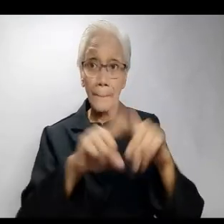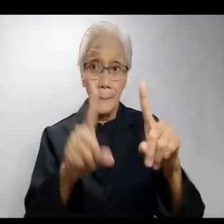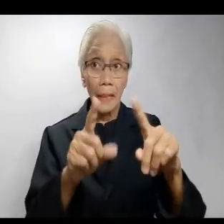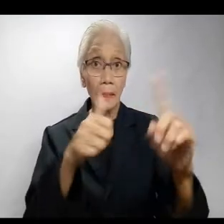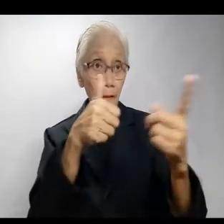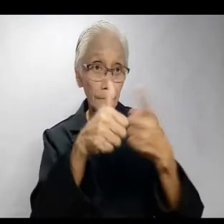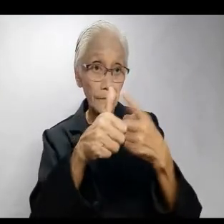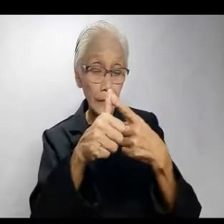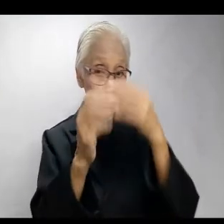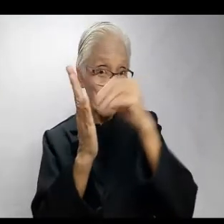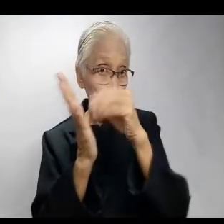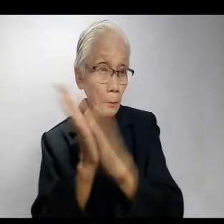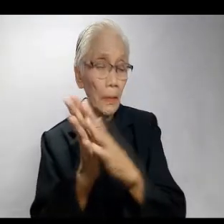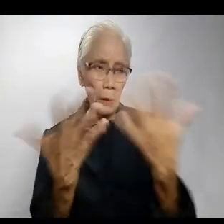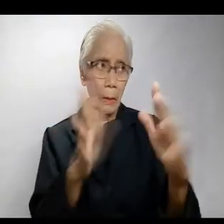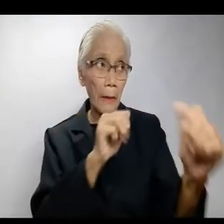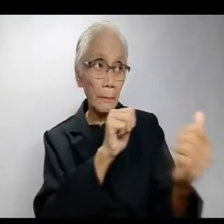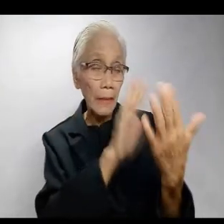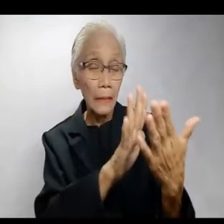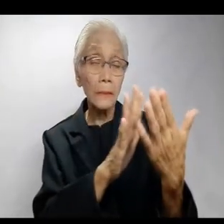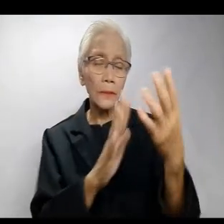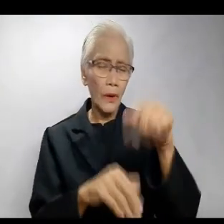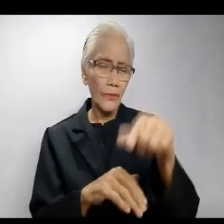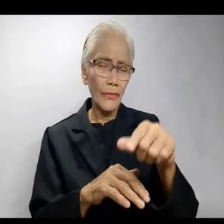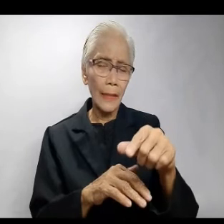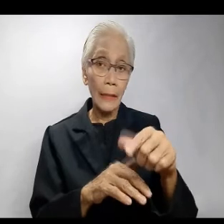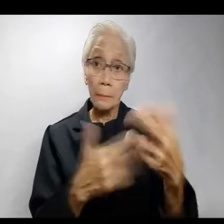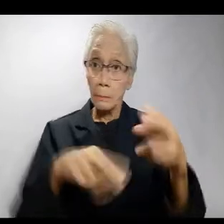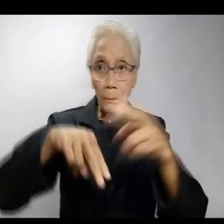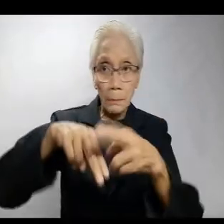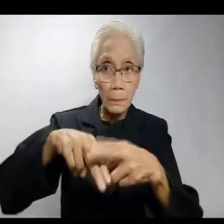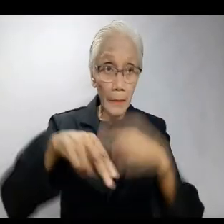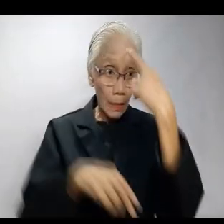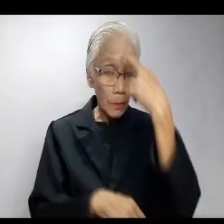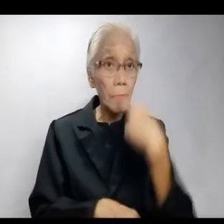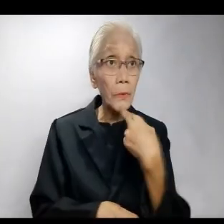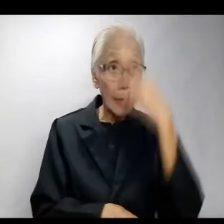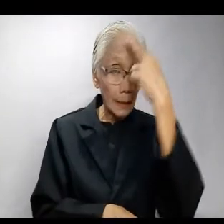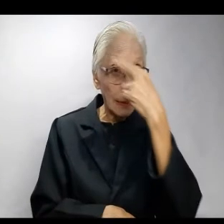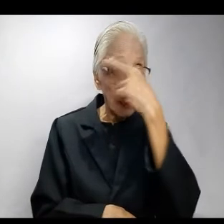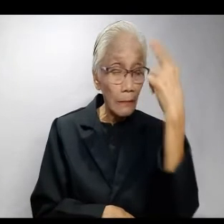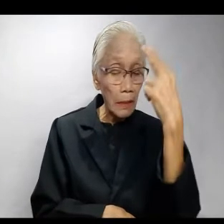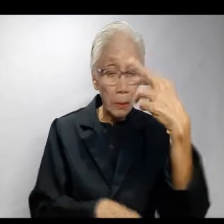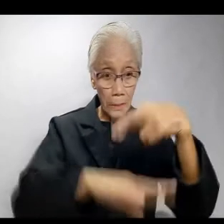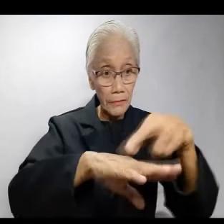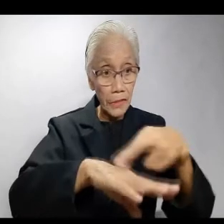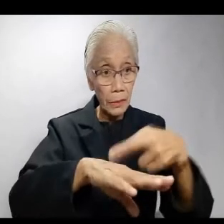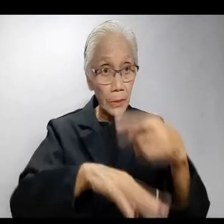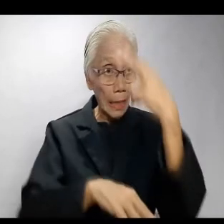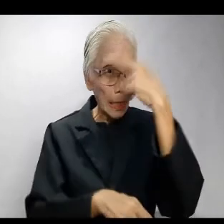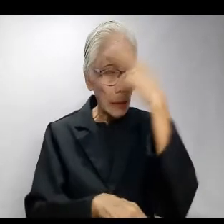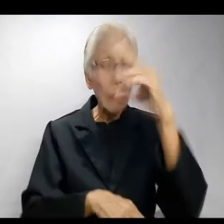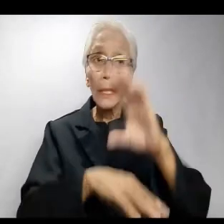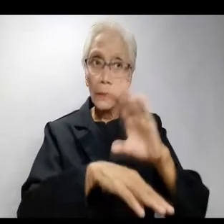But the first recorded appearance of the label Roman Catholic to refer to the Catholic